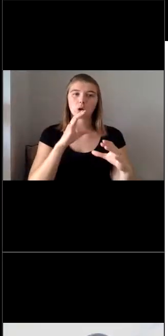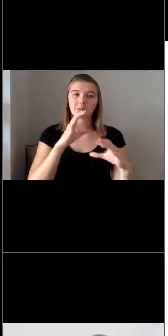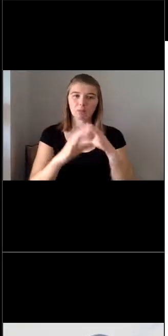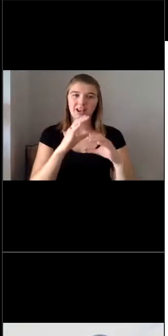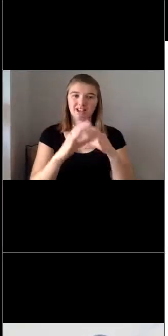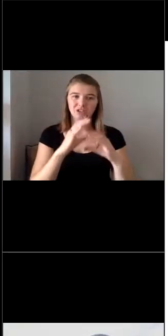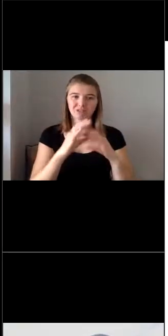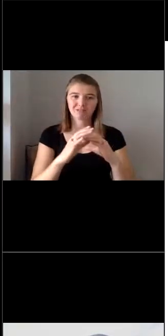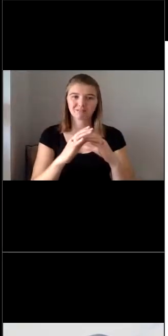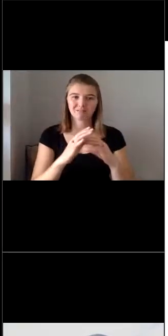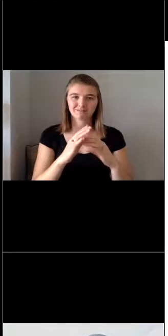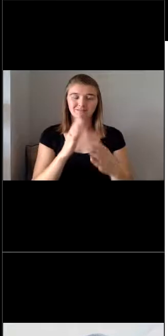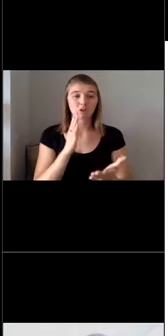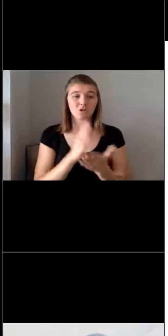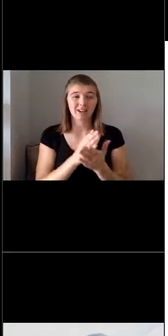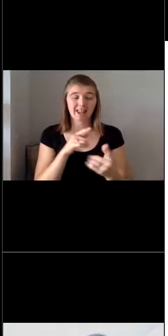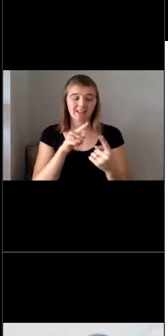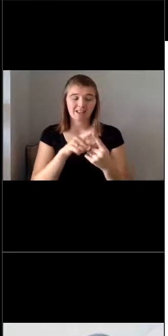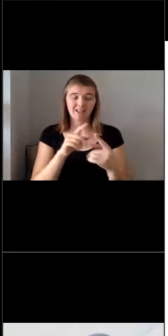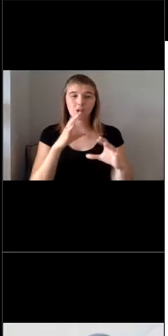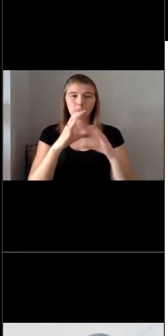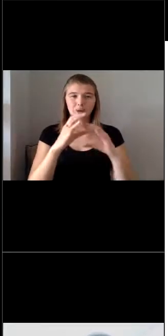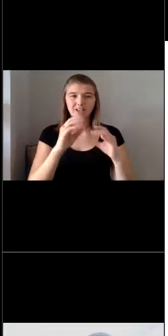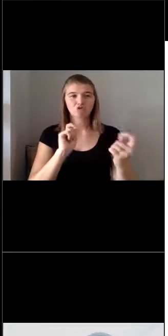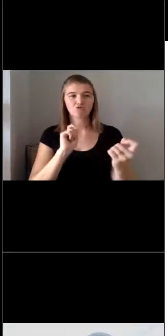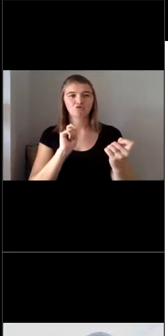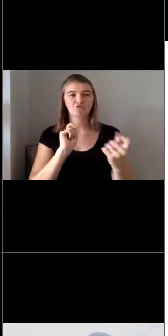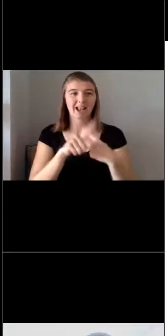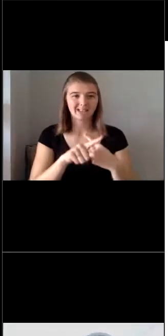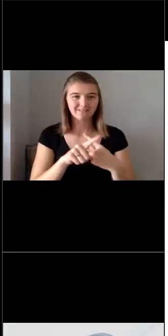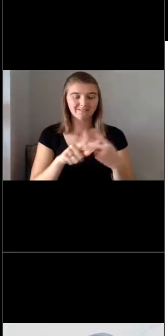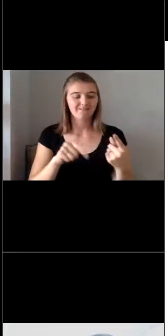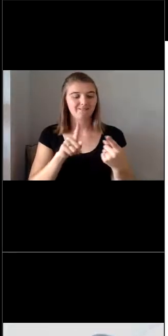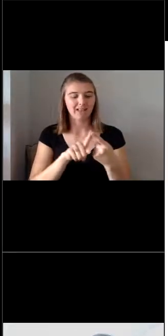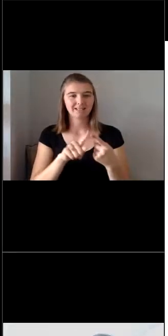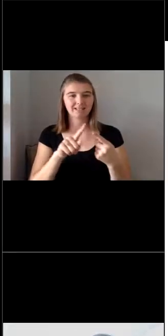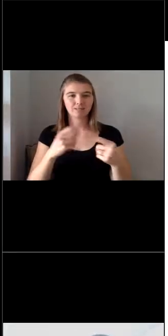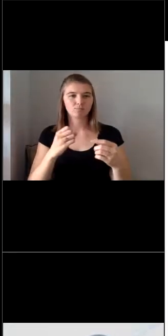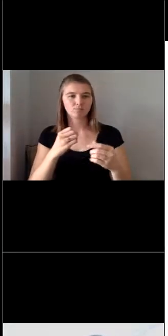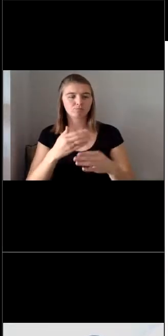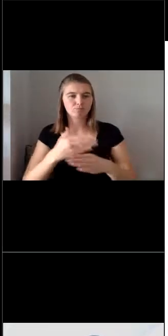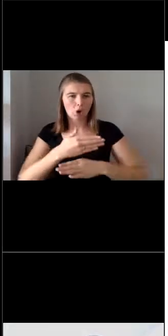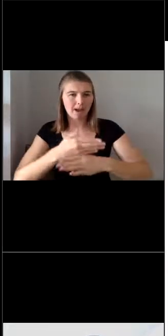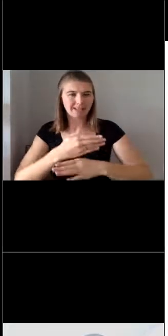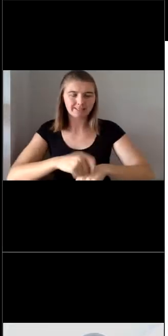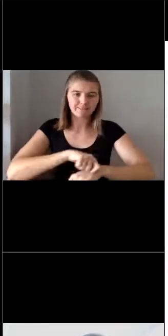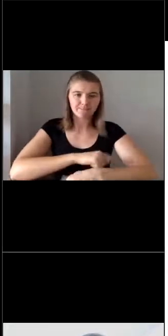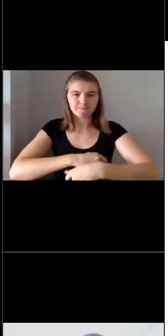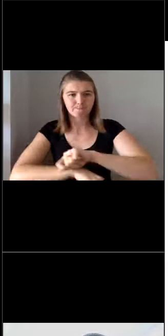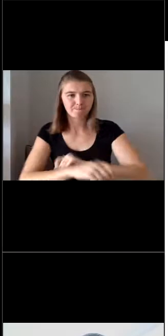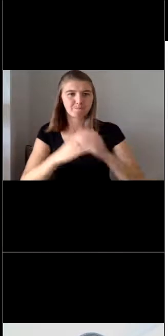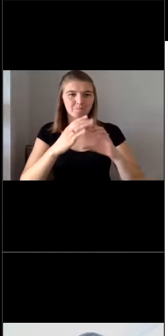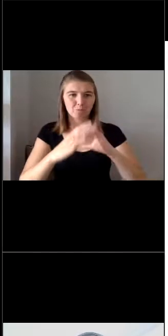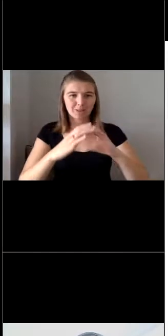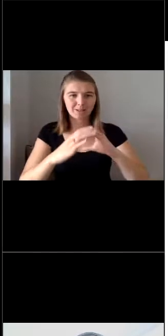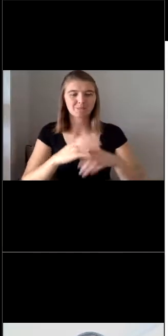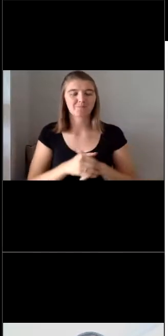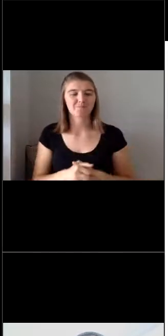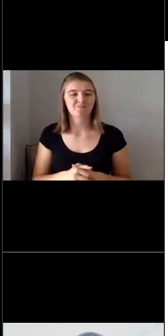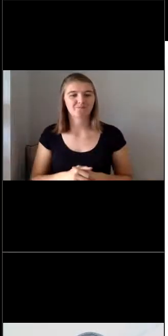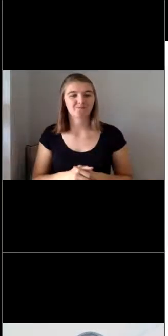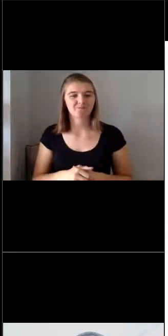is really both reactive and proactive given the circumstances. So when we think about communication, I think